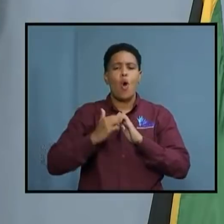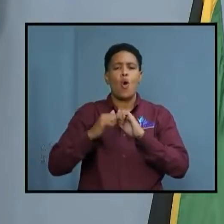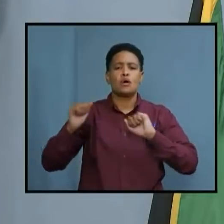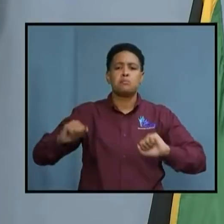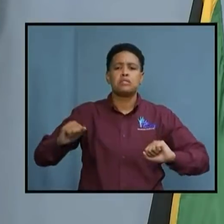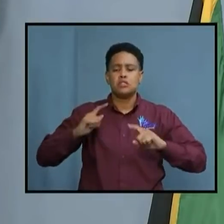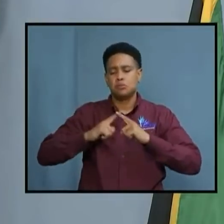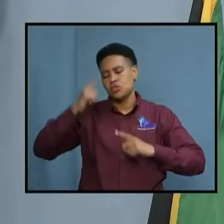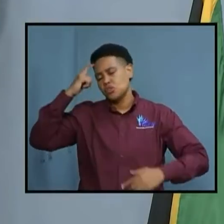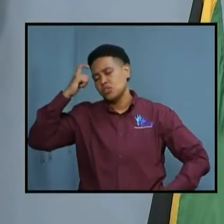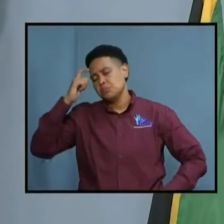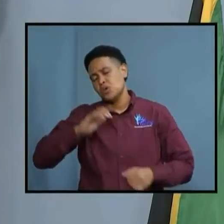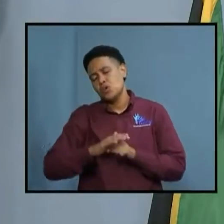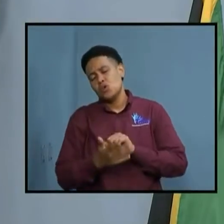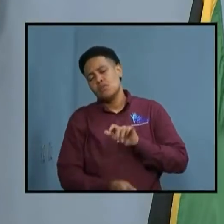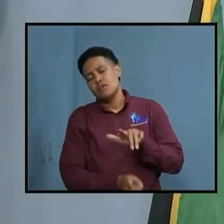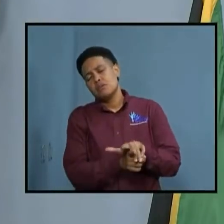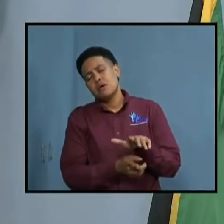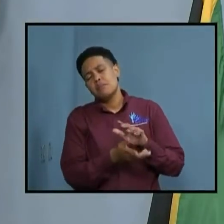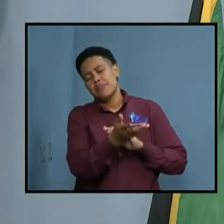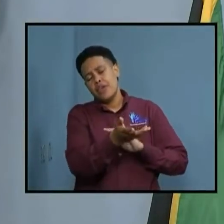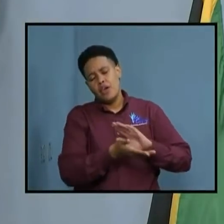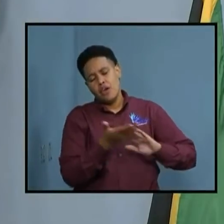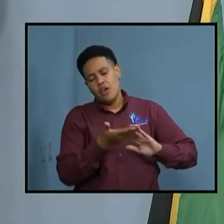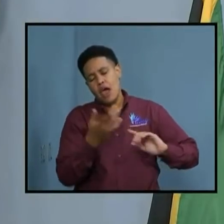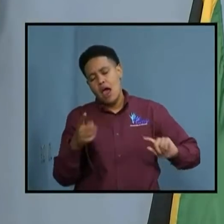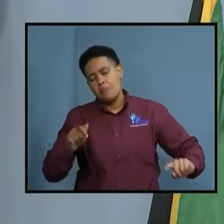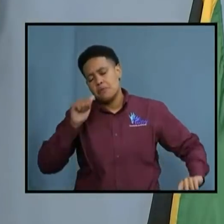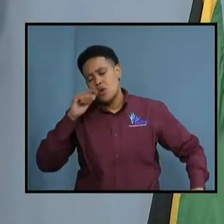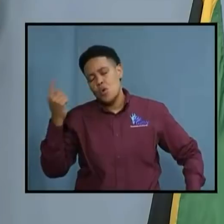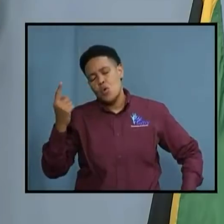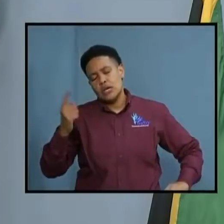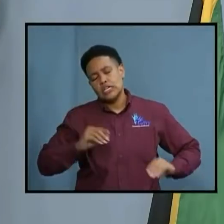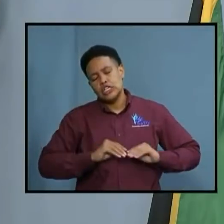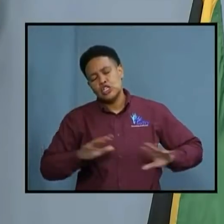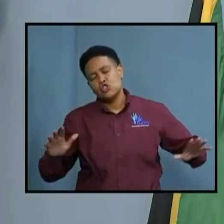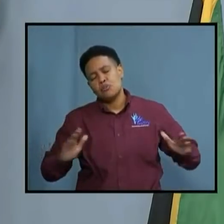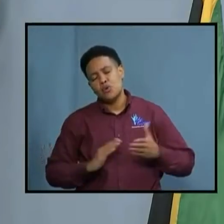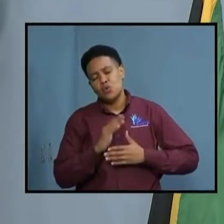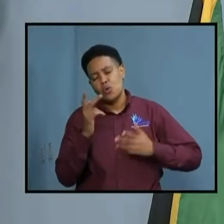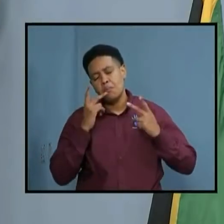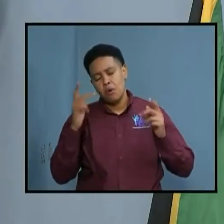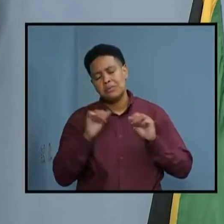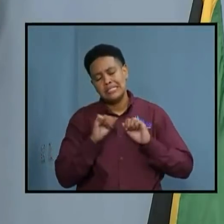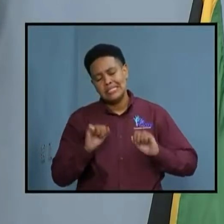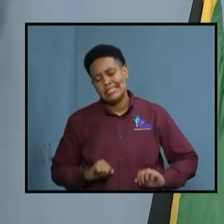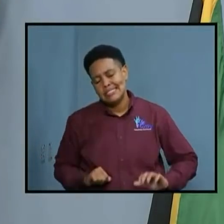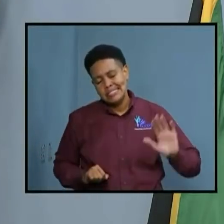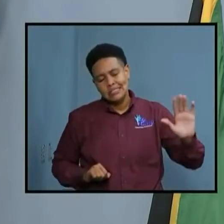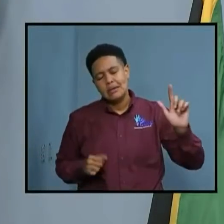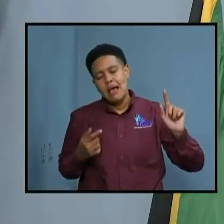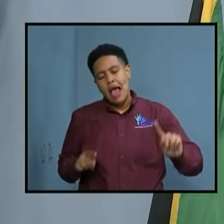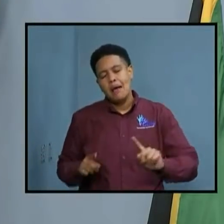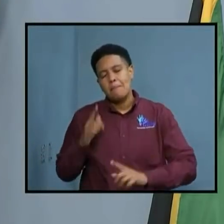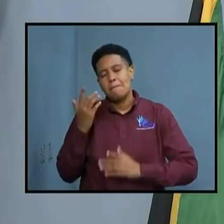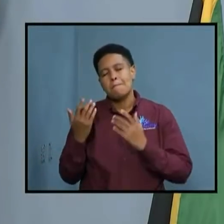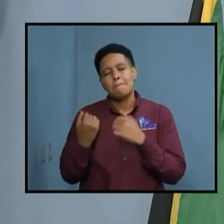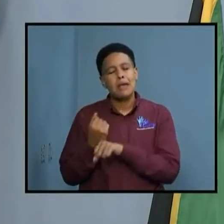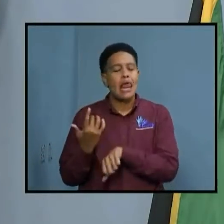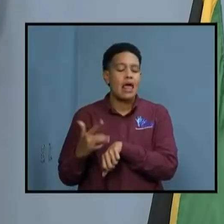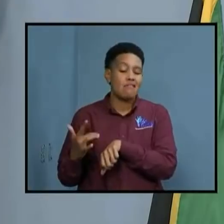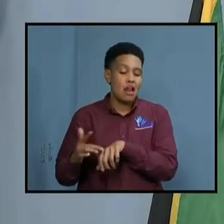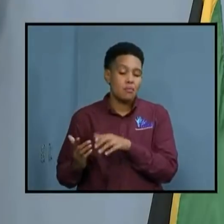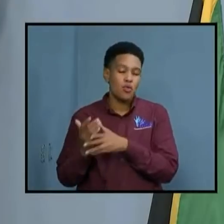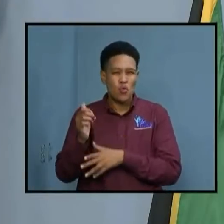or suspected COVID case is treated is not just distributed through the public system, it's also made available through